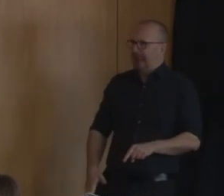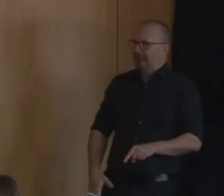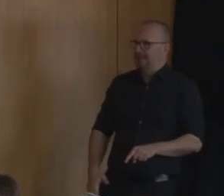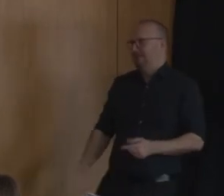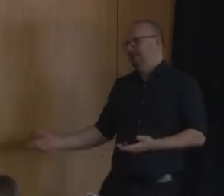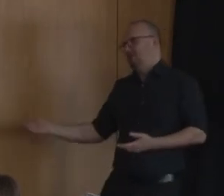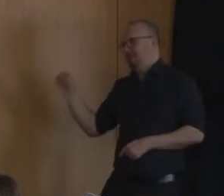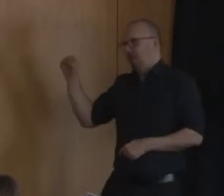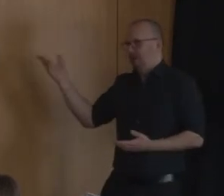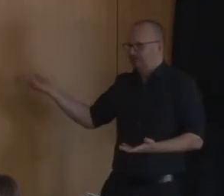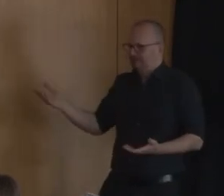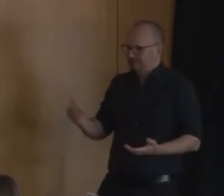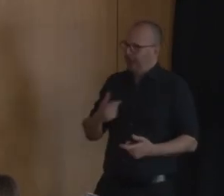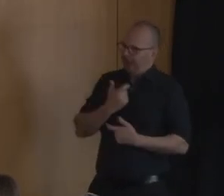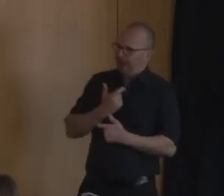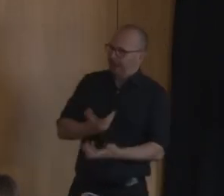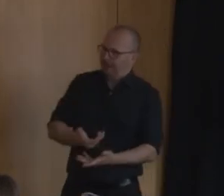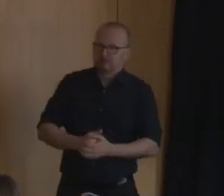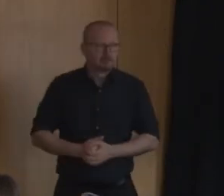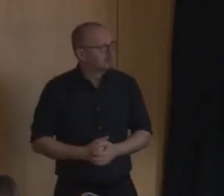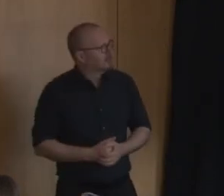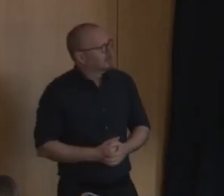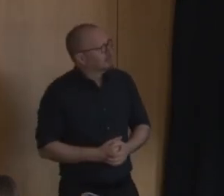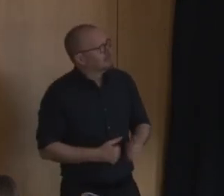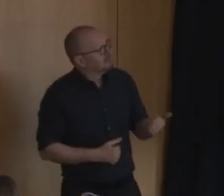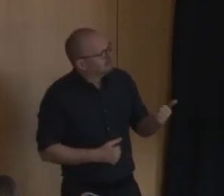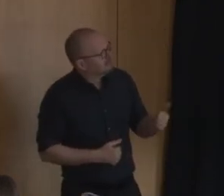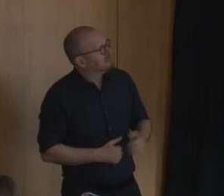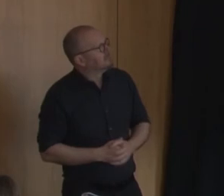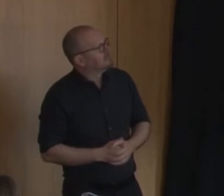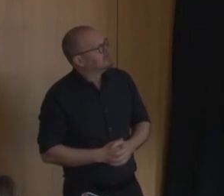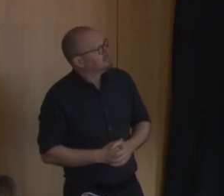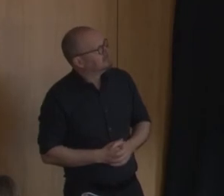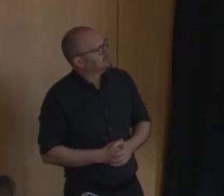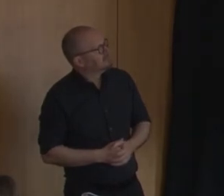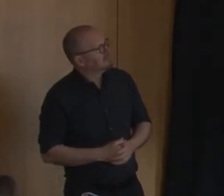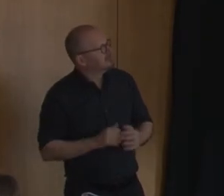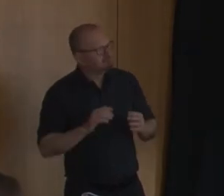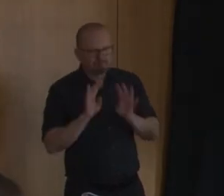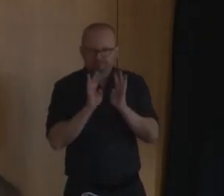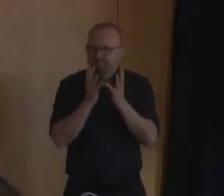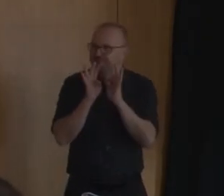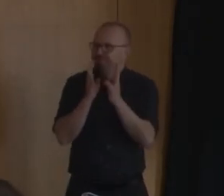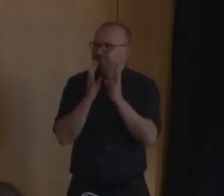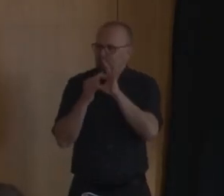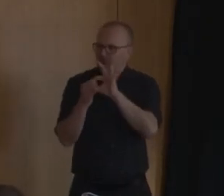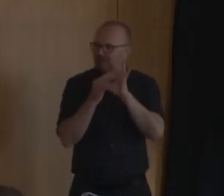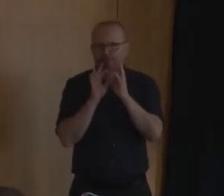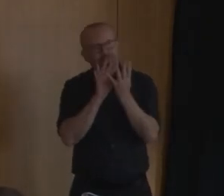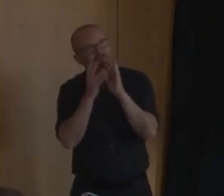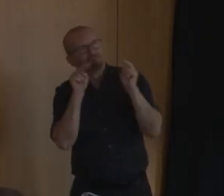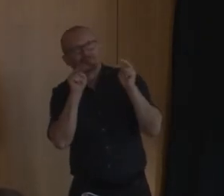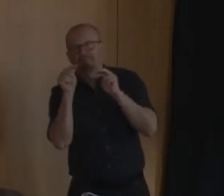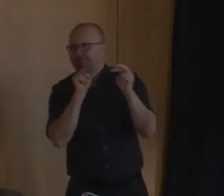as making something big enough for people to gather around, like this endemic case, making a table big enough for various people